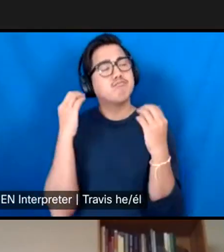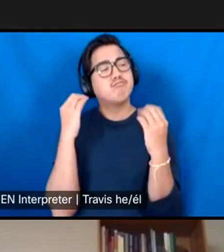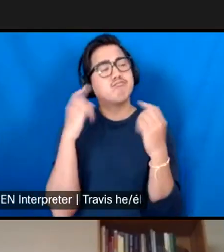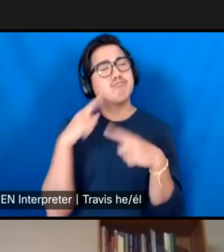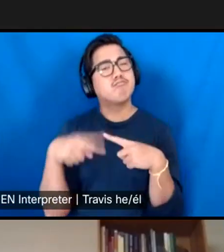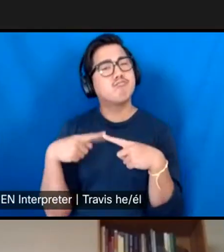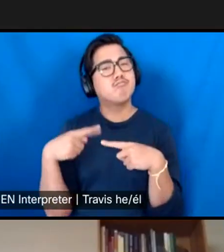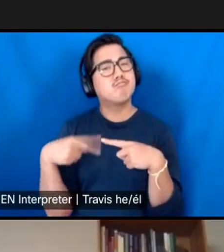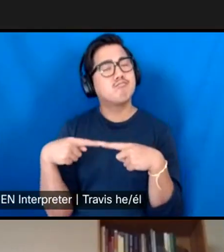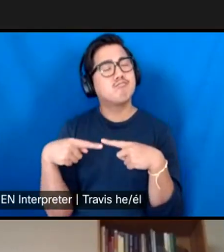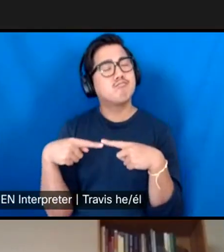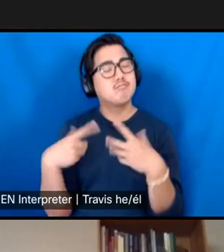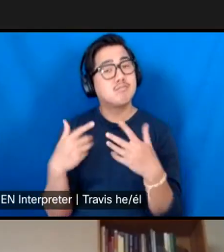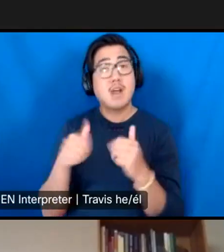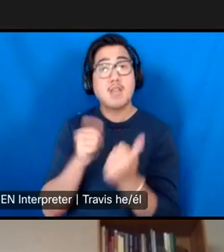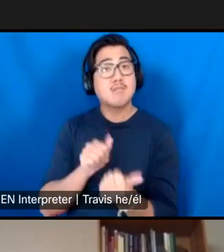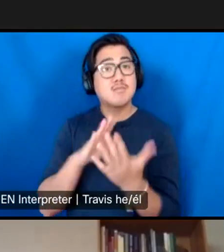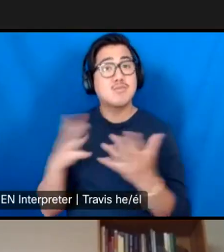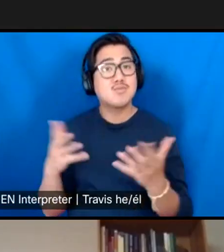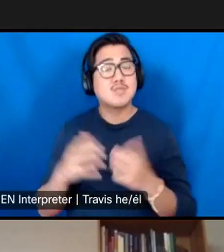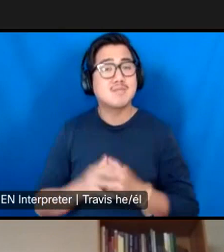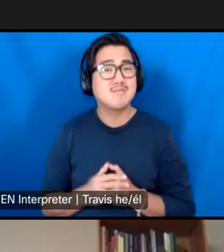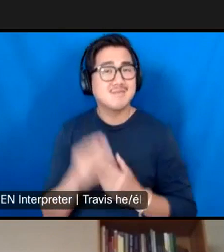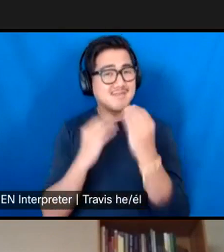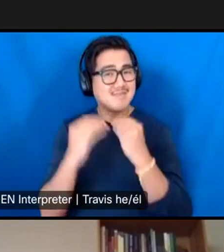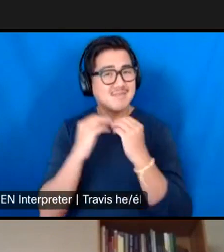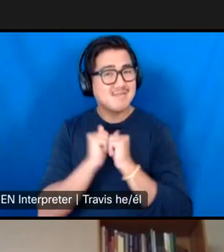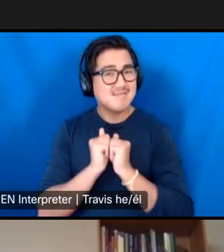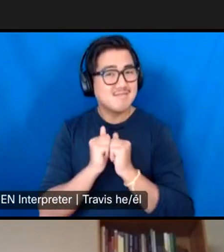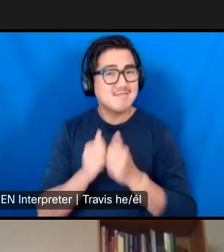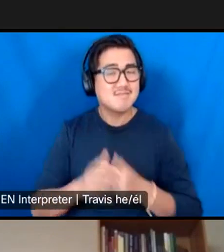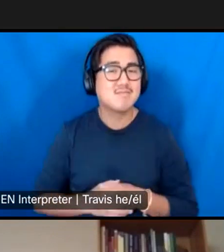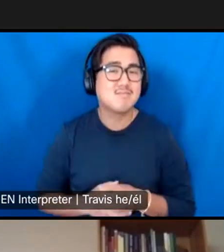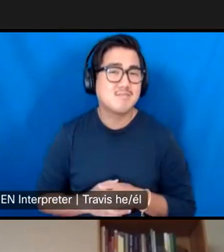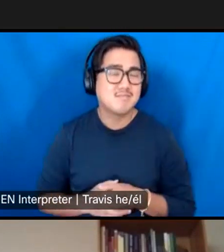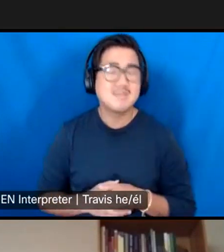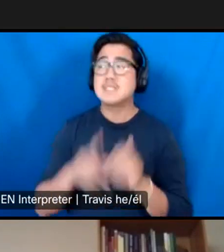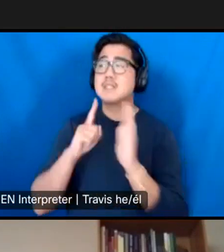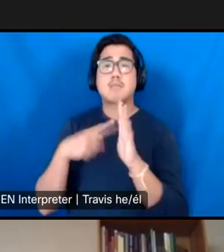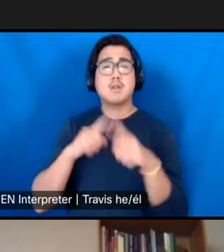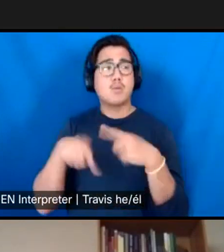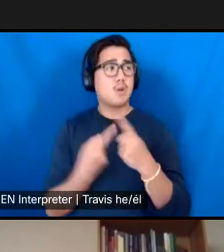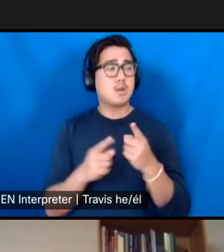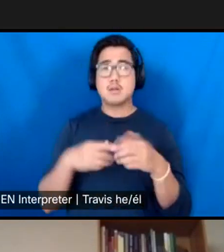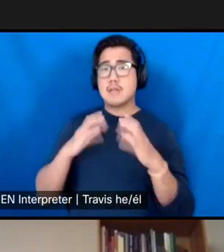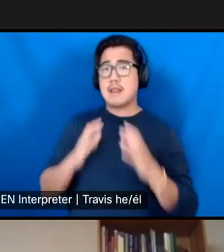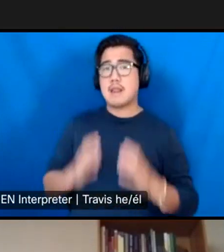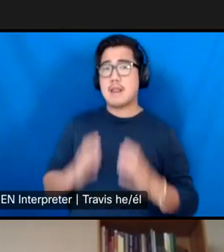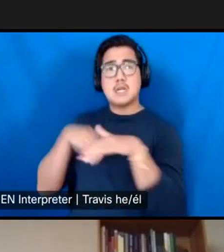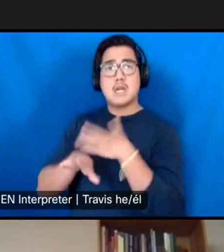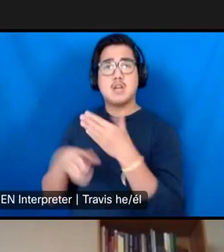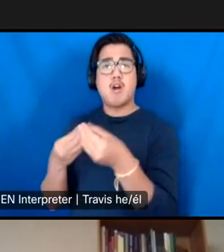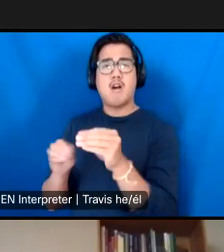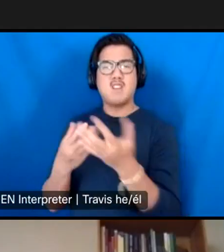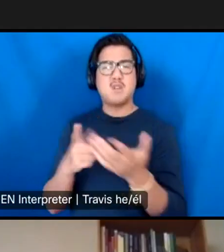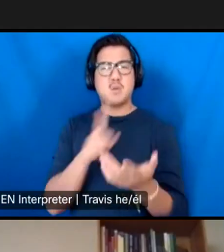bread. Oftentimes in our healing process, it can become so sterile, right? This is the medical model. But when